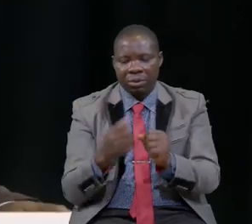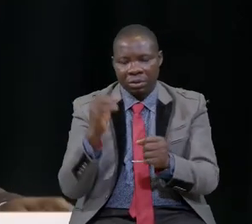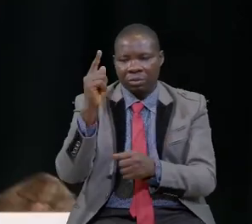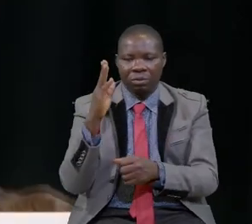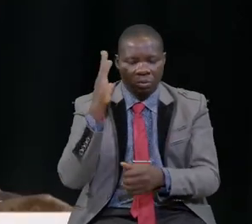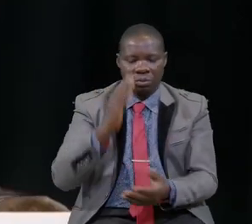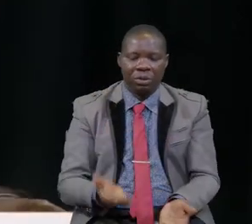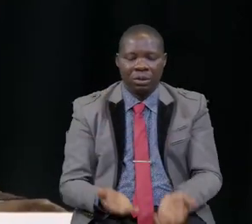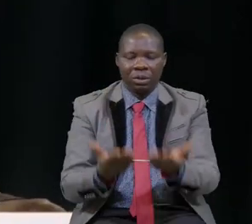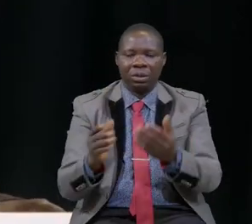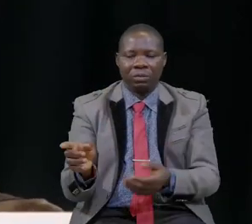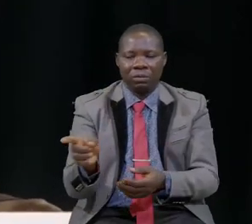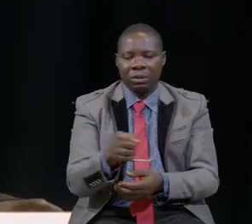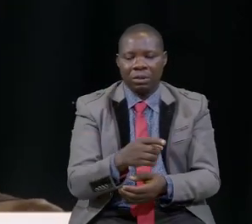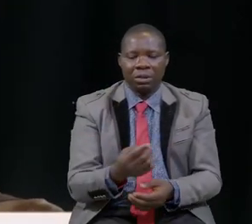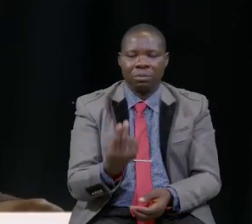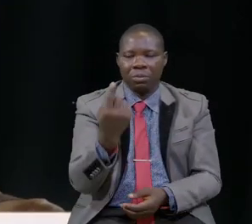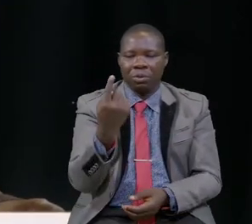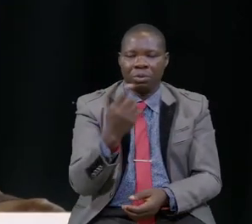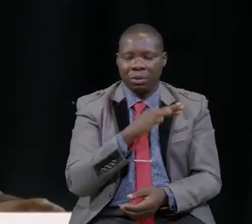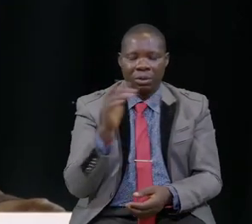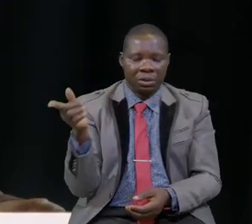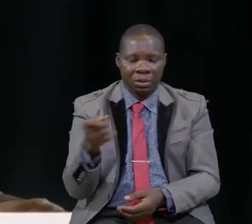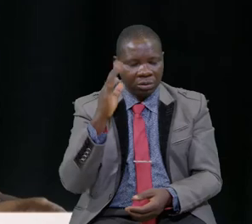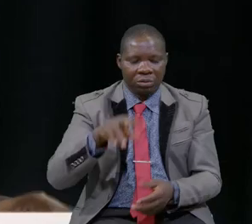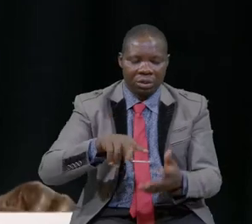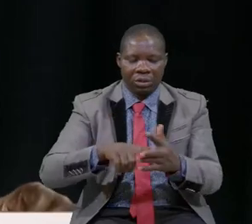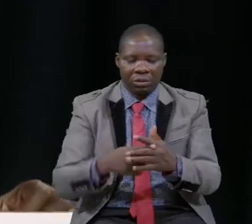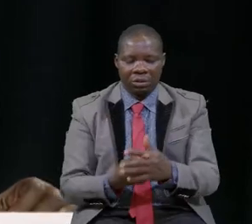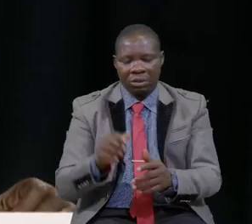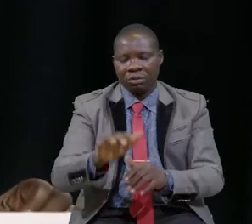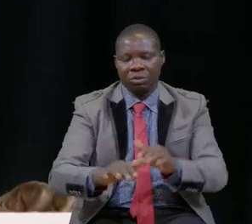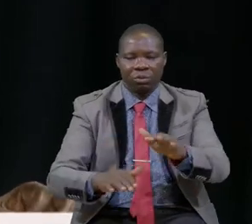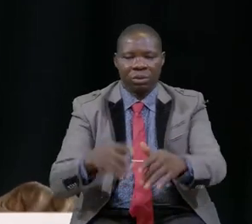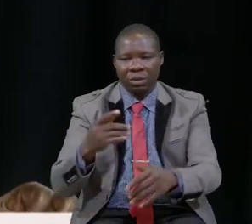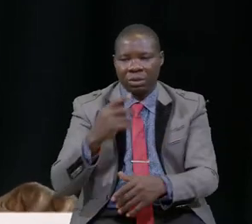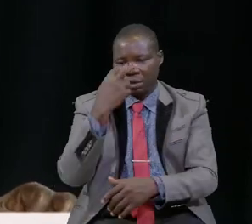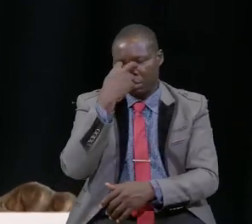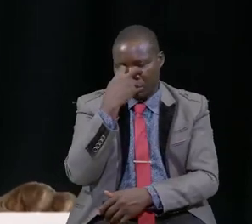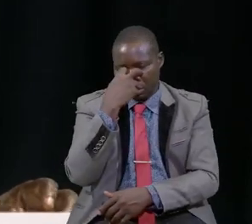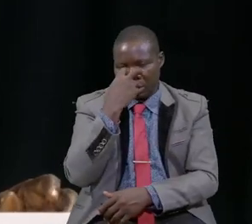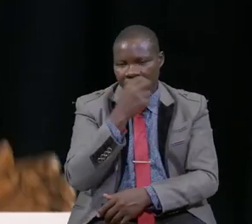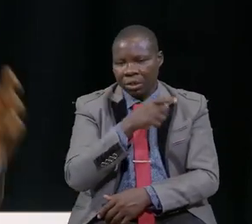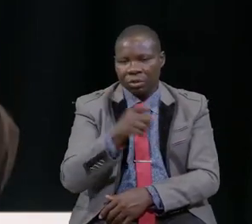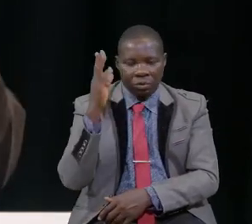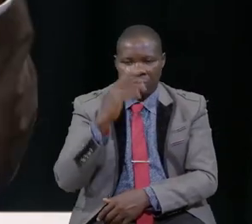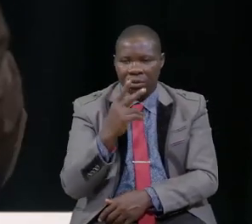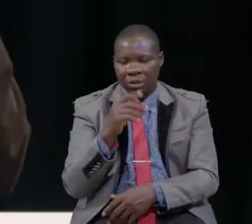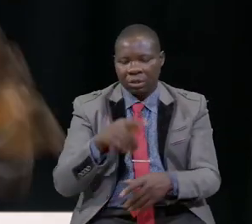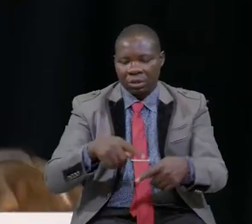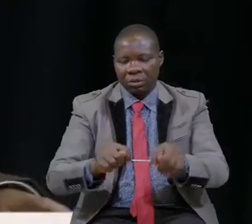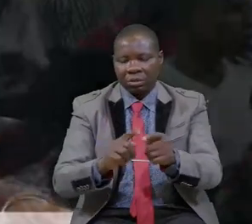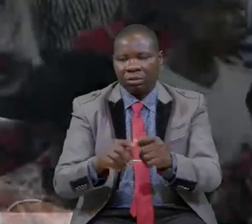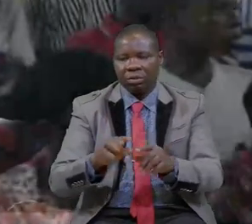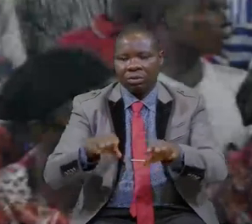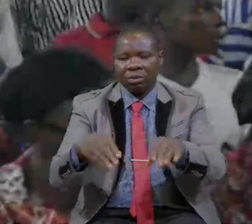start walking. The blind, you will try to give them something to